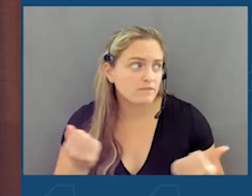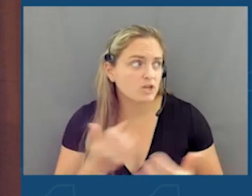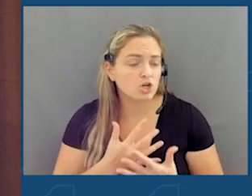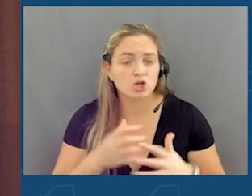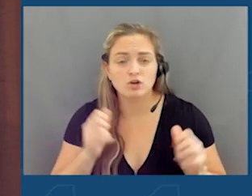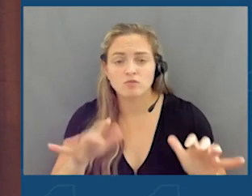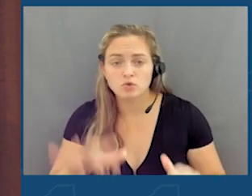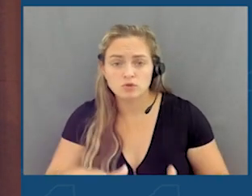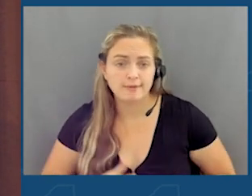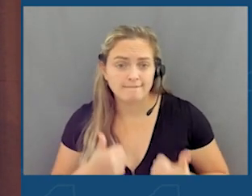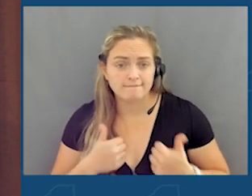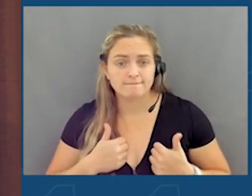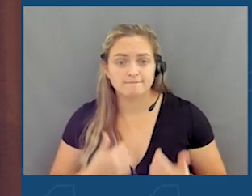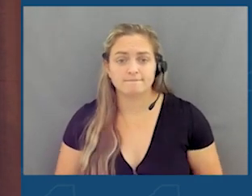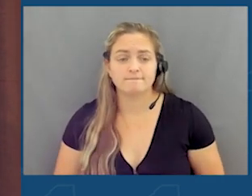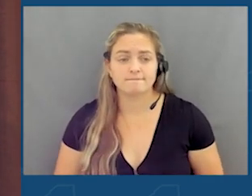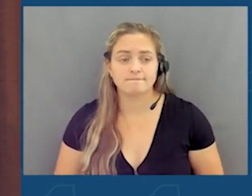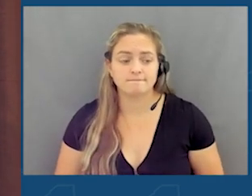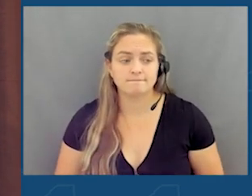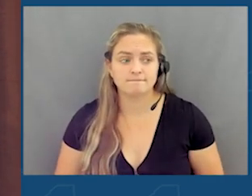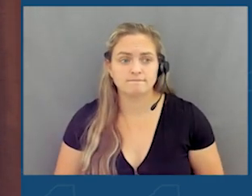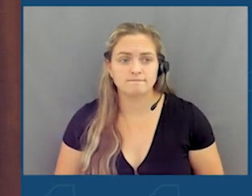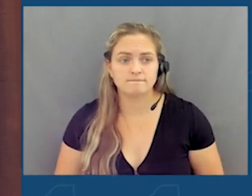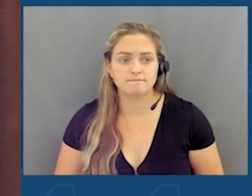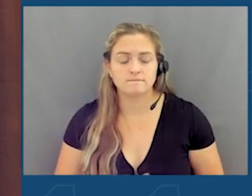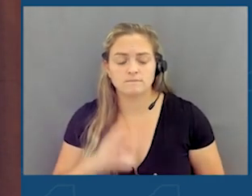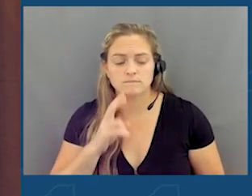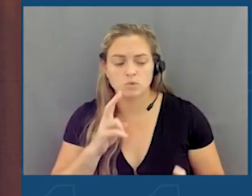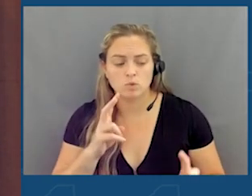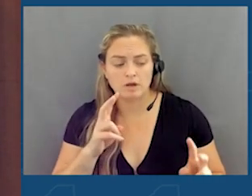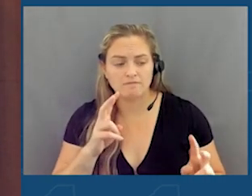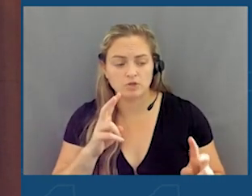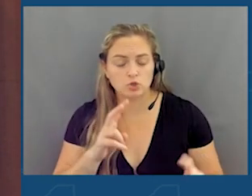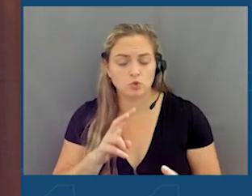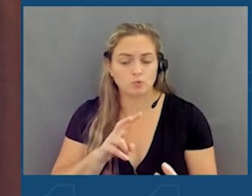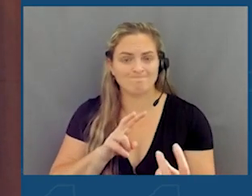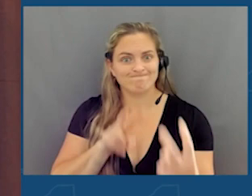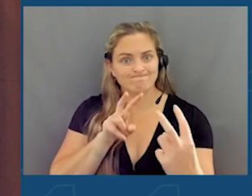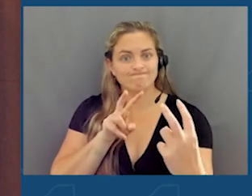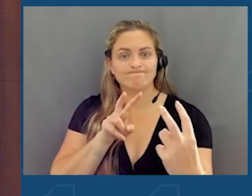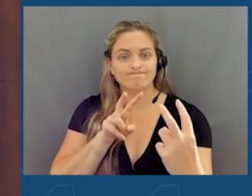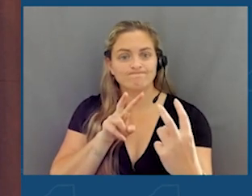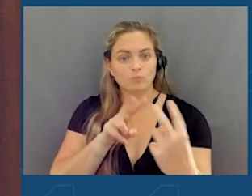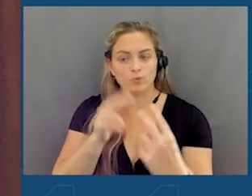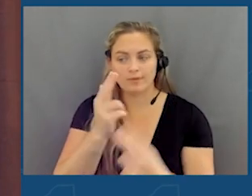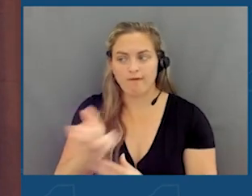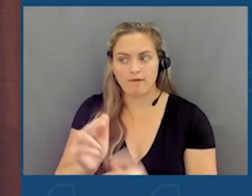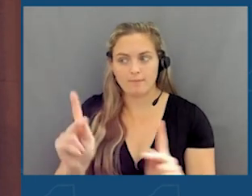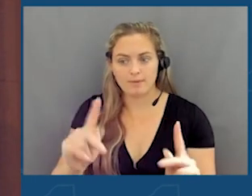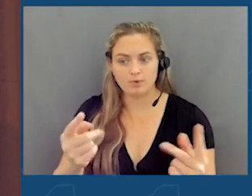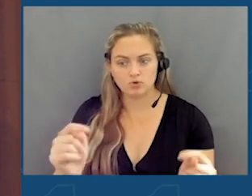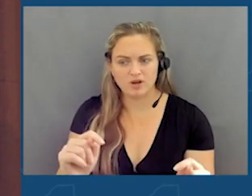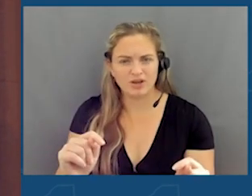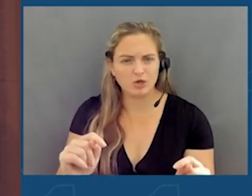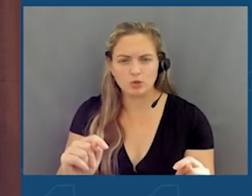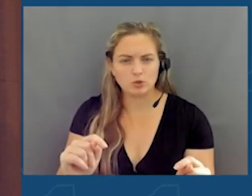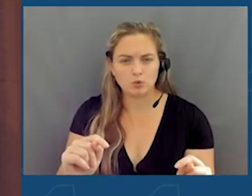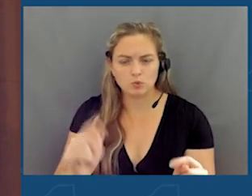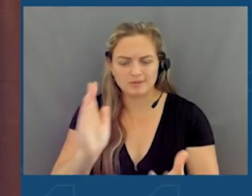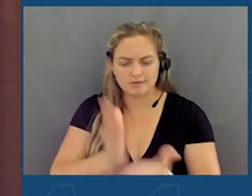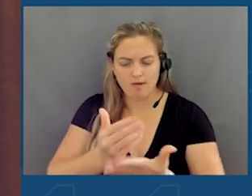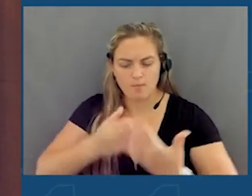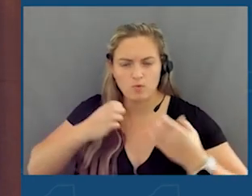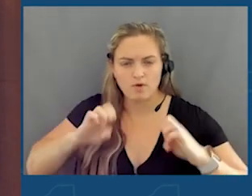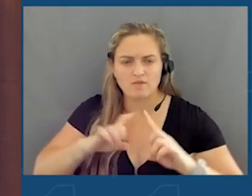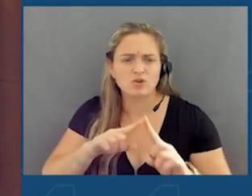your life or having to look down the barrel of a machine gun as people try to thwart those efforts in other countries.